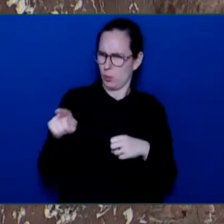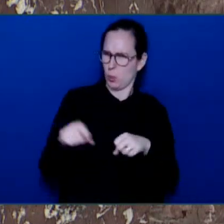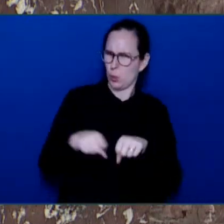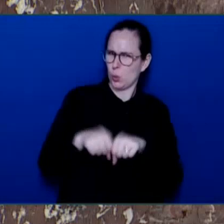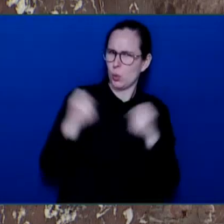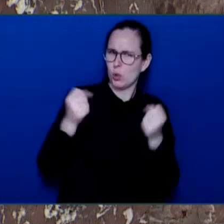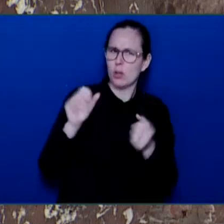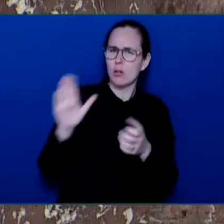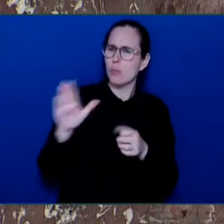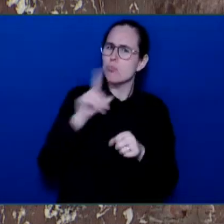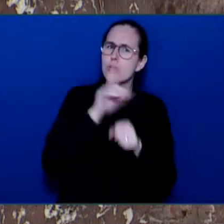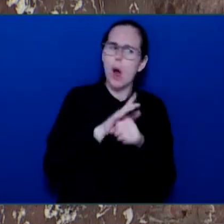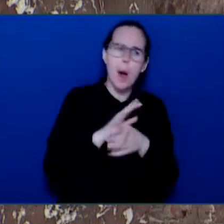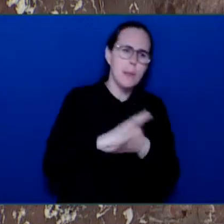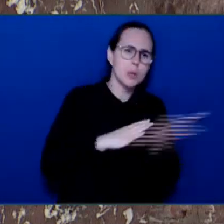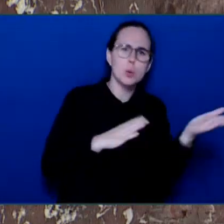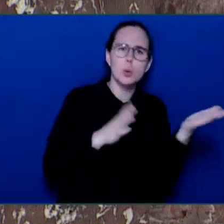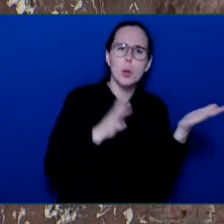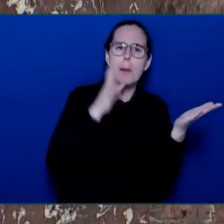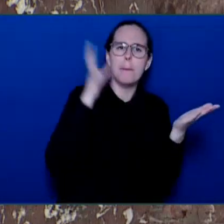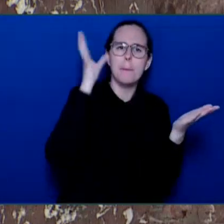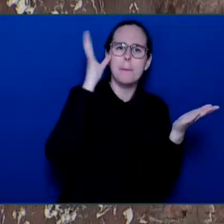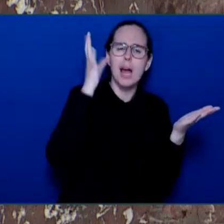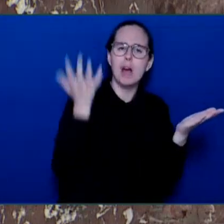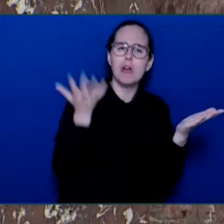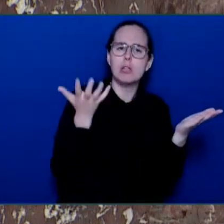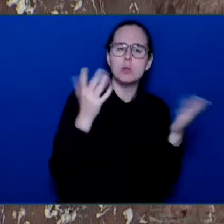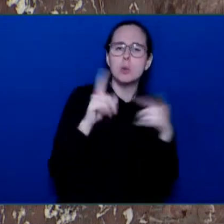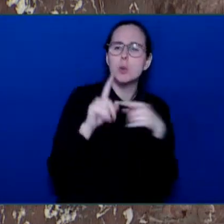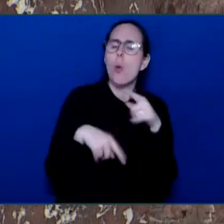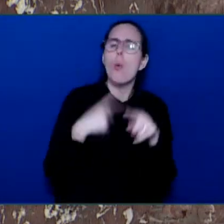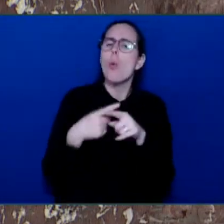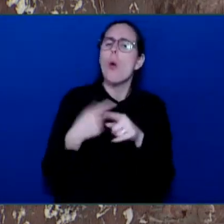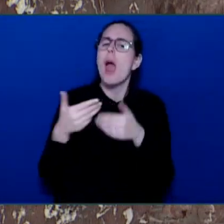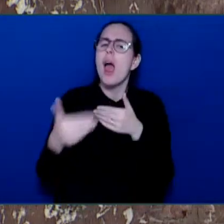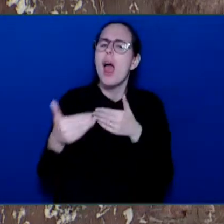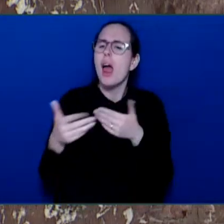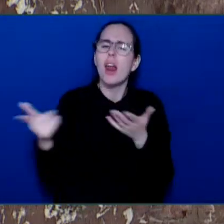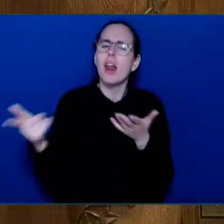these extreme options that are putting incredible stress on Surrey families?